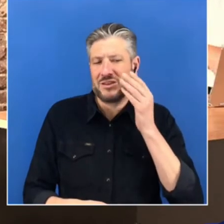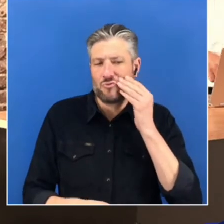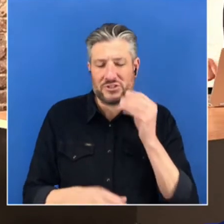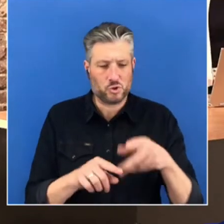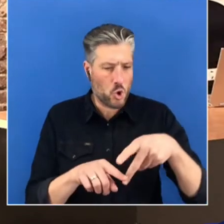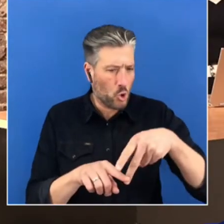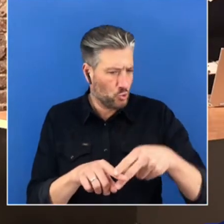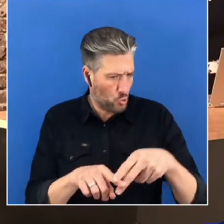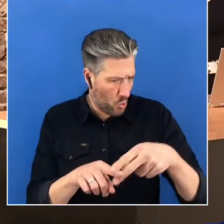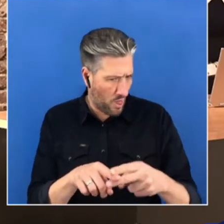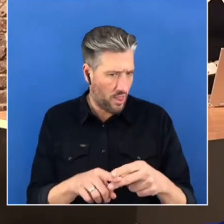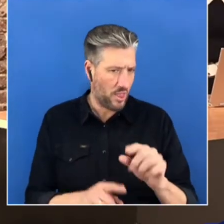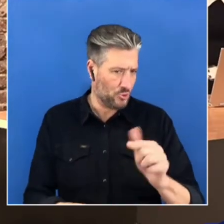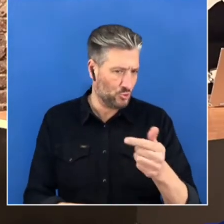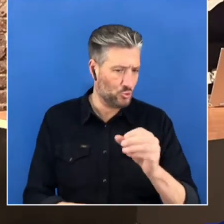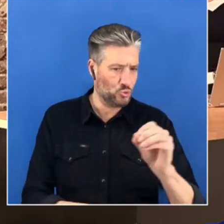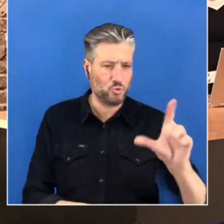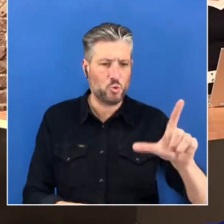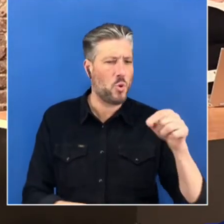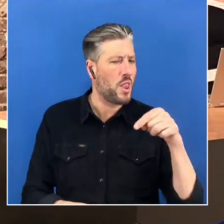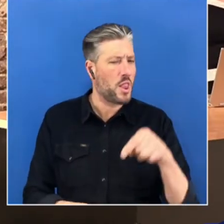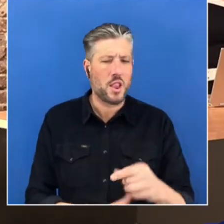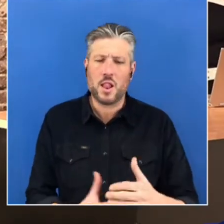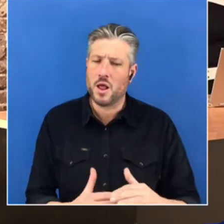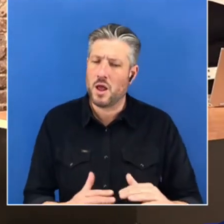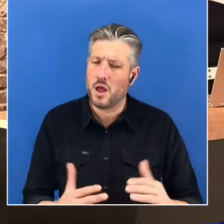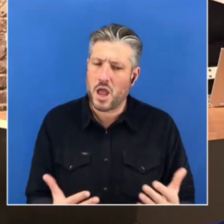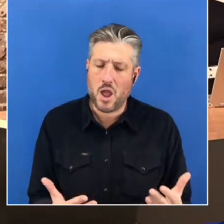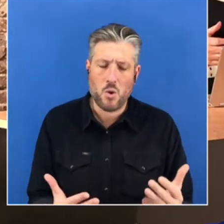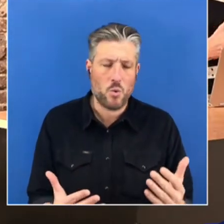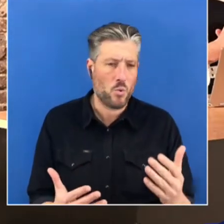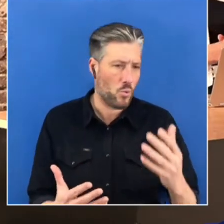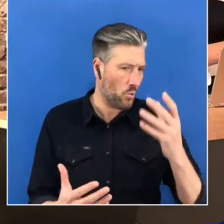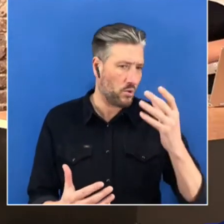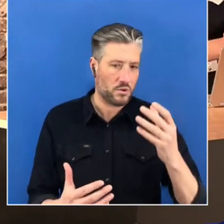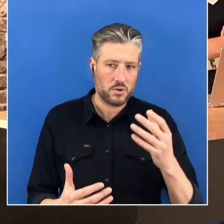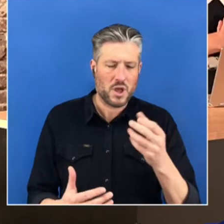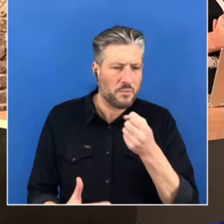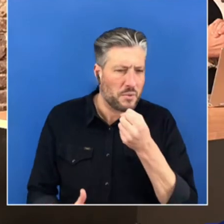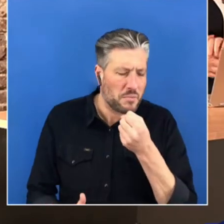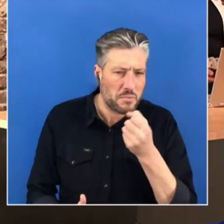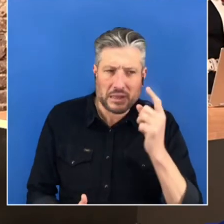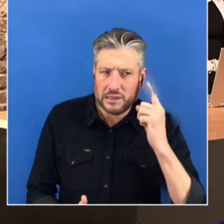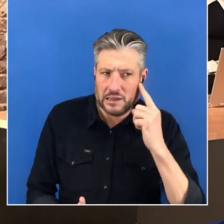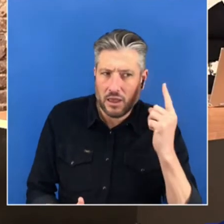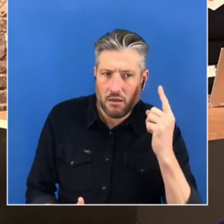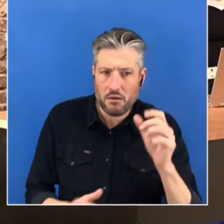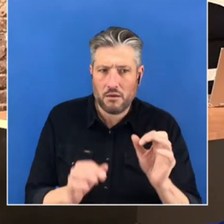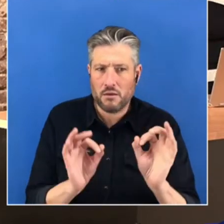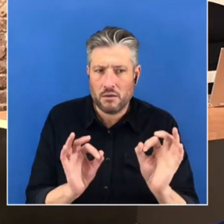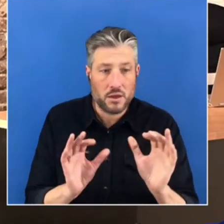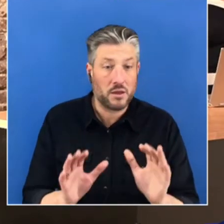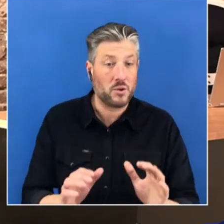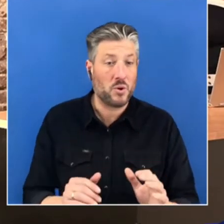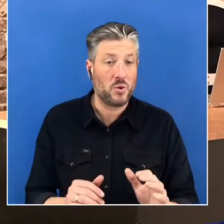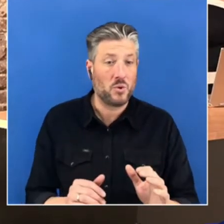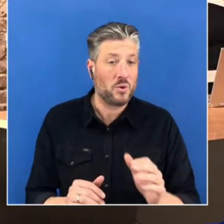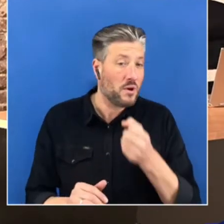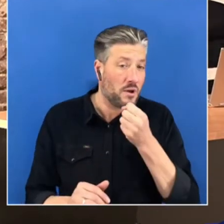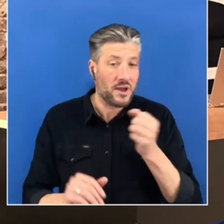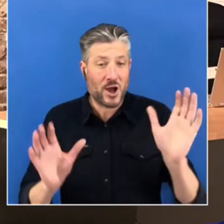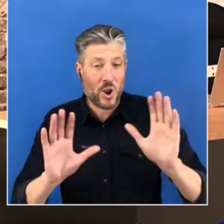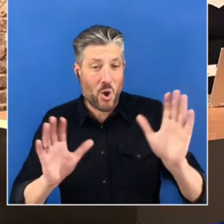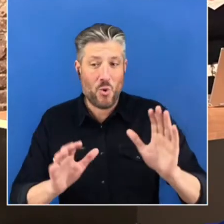Oh, hello. Is this thing on? It's on now. Yes, hello. Sorry, we're doing this